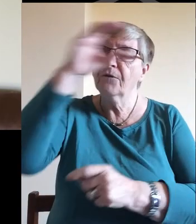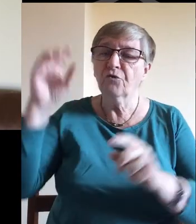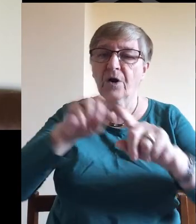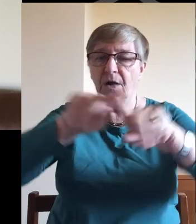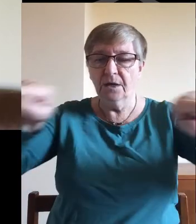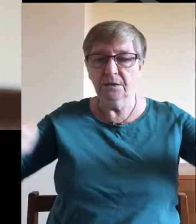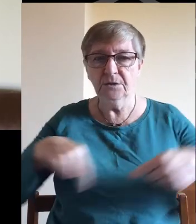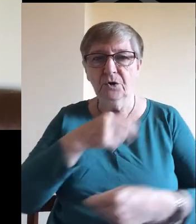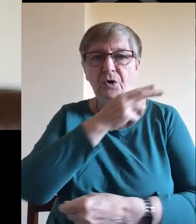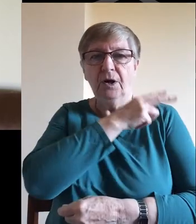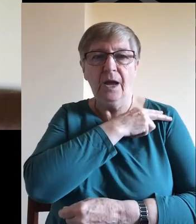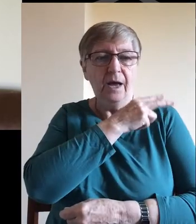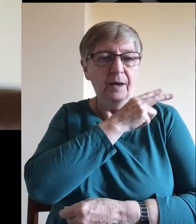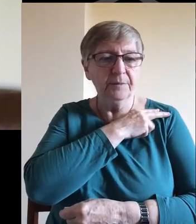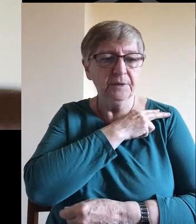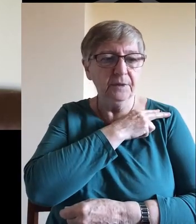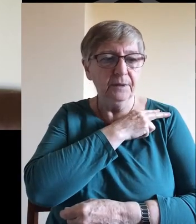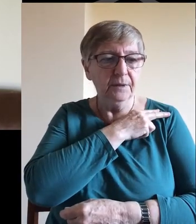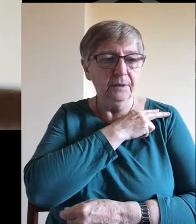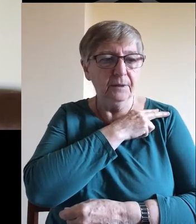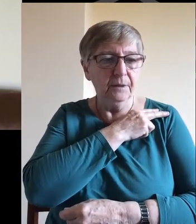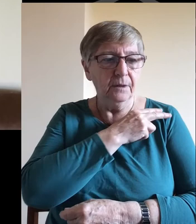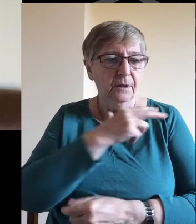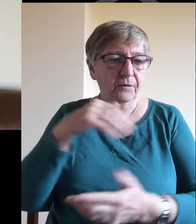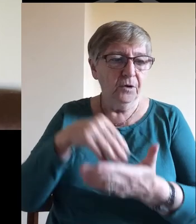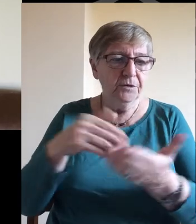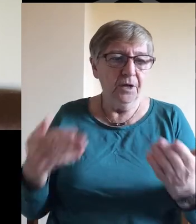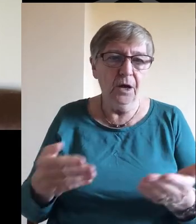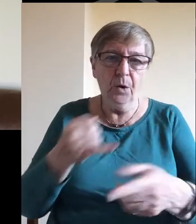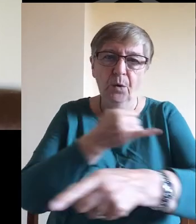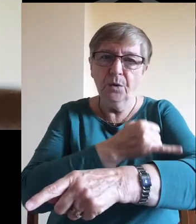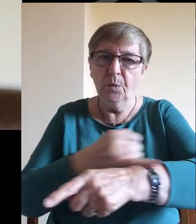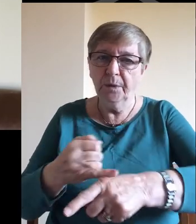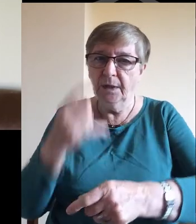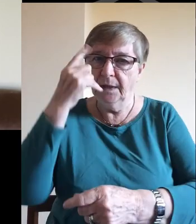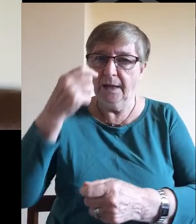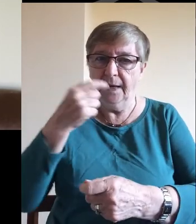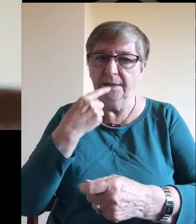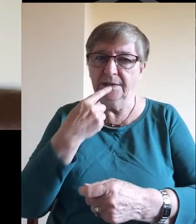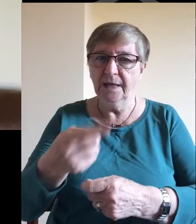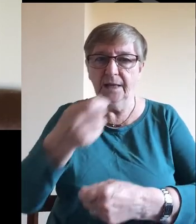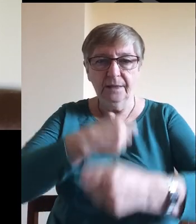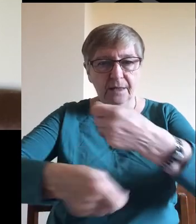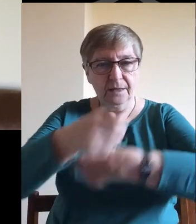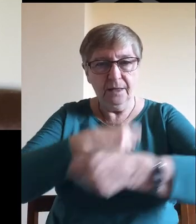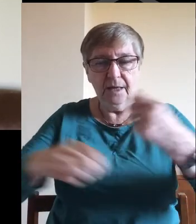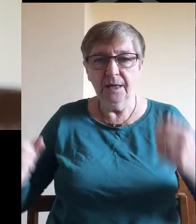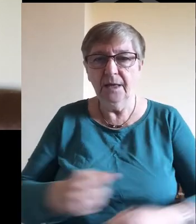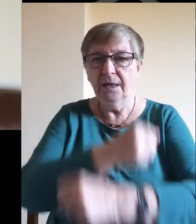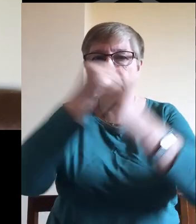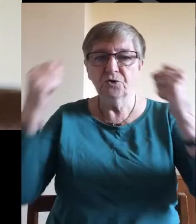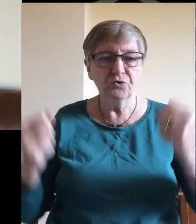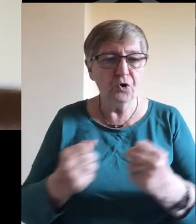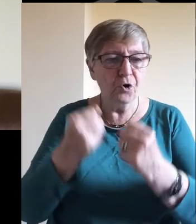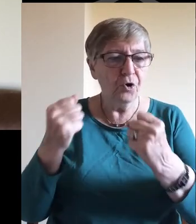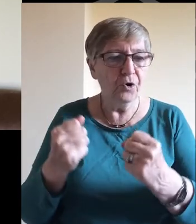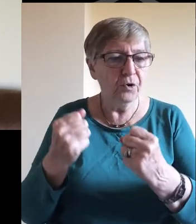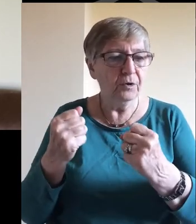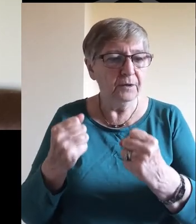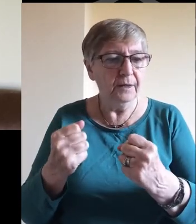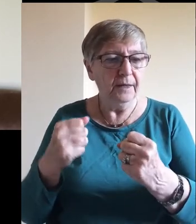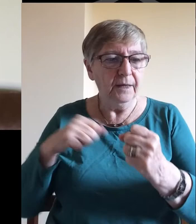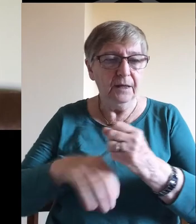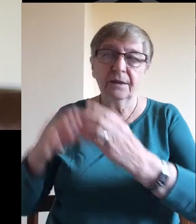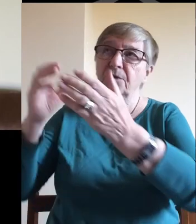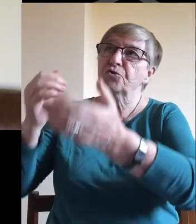our Captain. For now the weak can say that they are